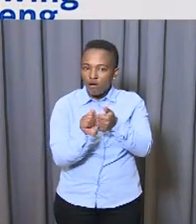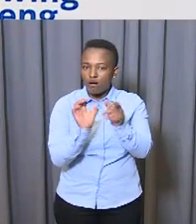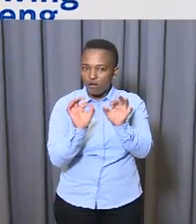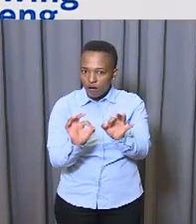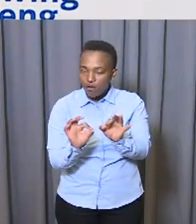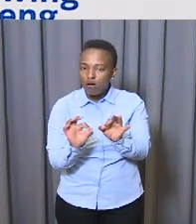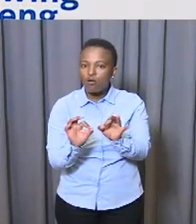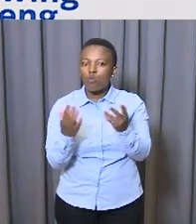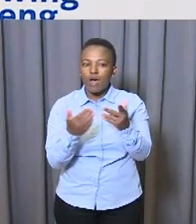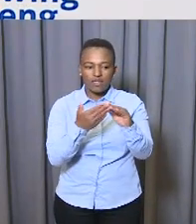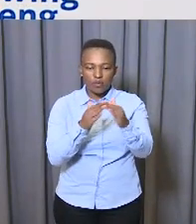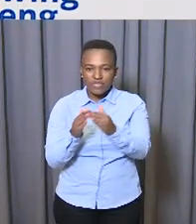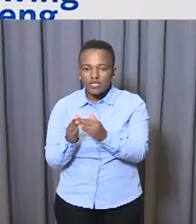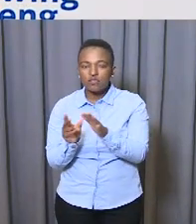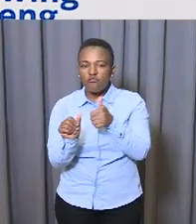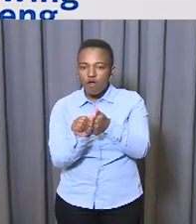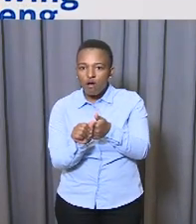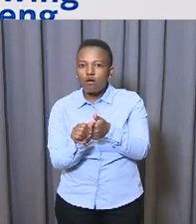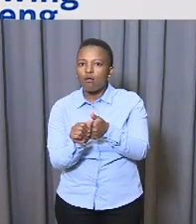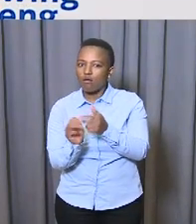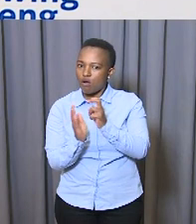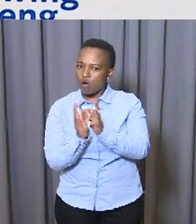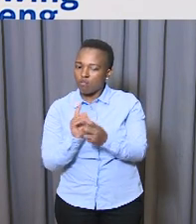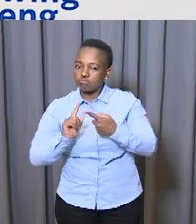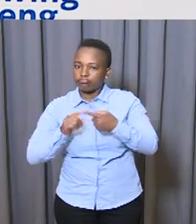in the communities wearing our face masks,